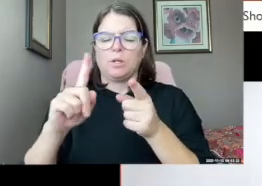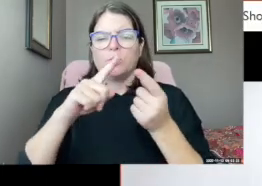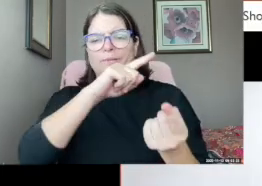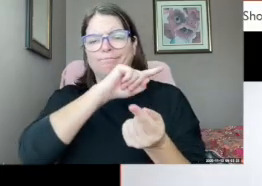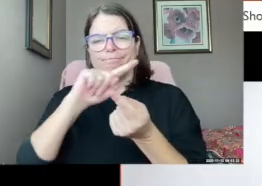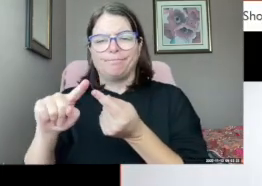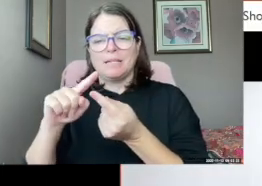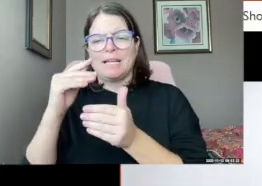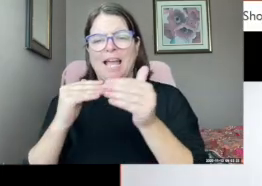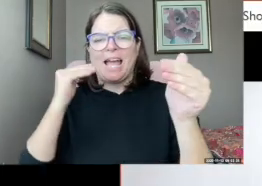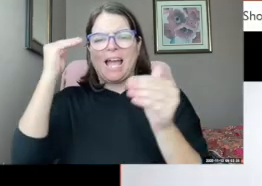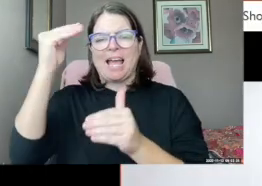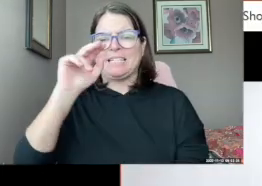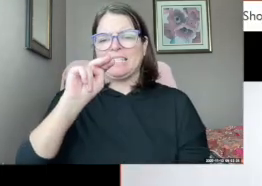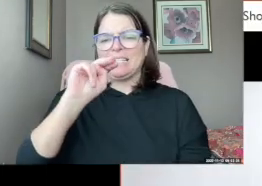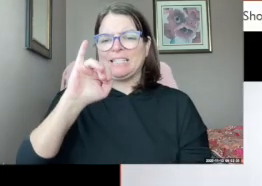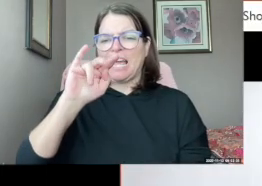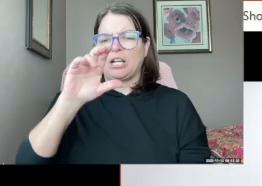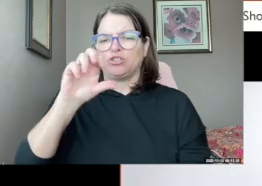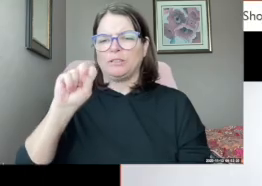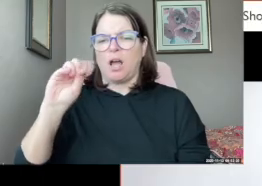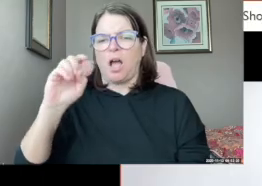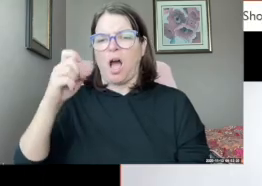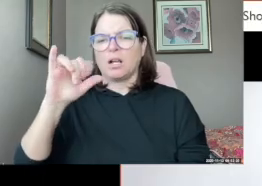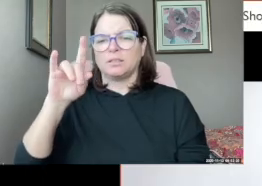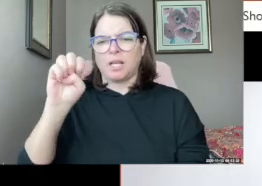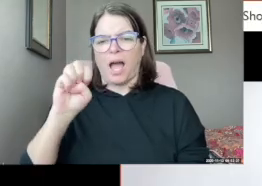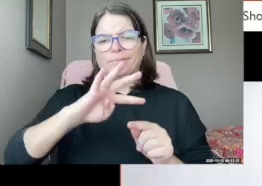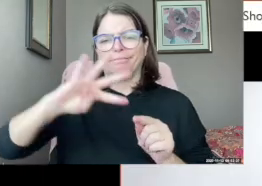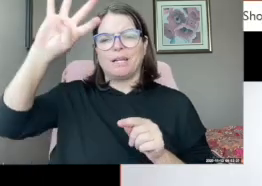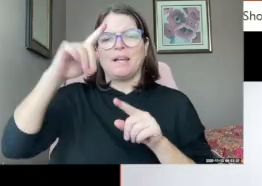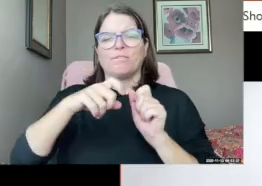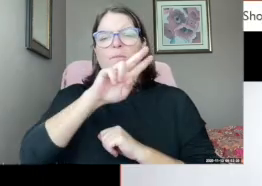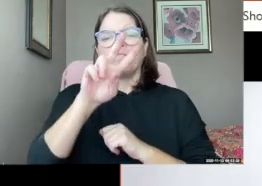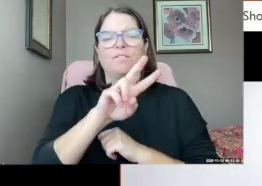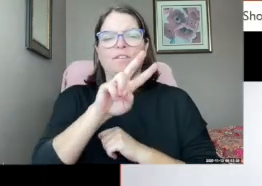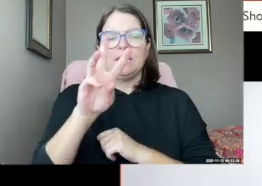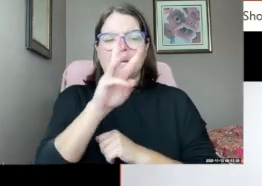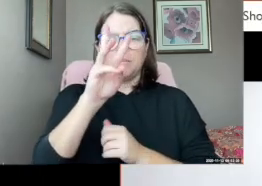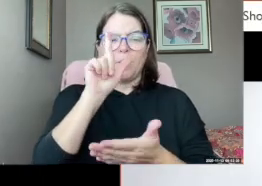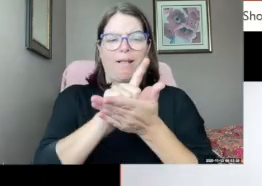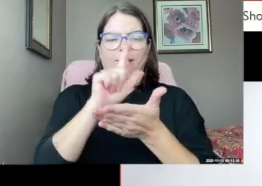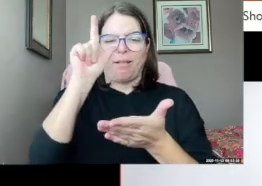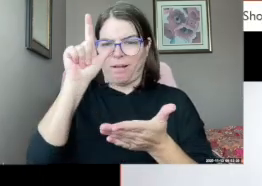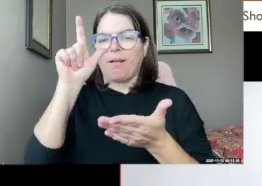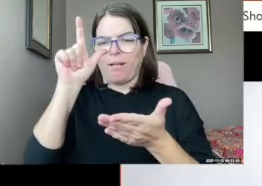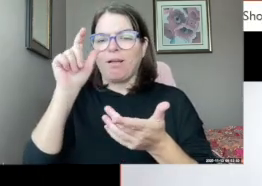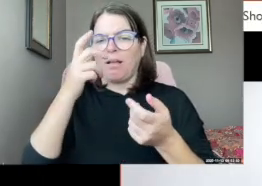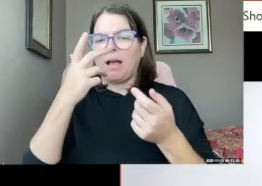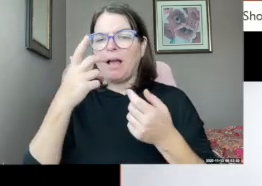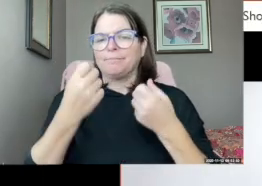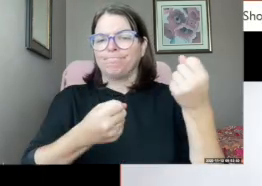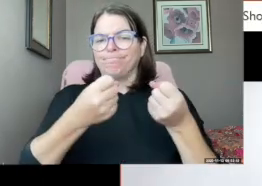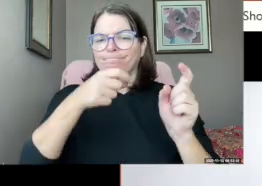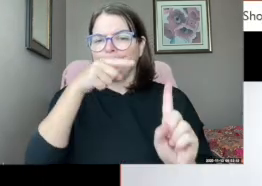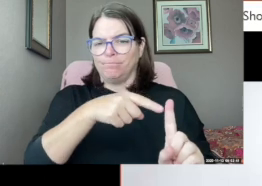to offset excess nitrogen oxides emissions from the VW illegal defeat devices. And